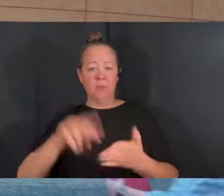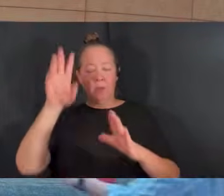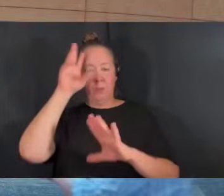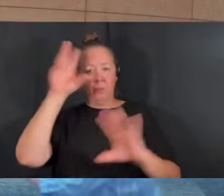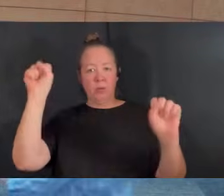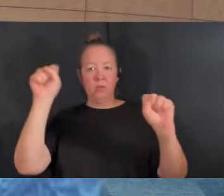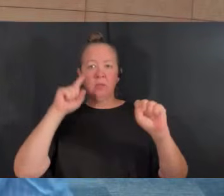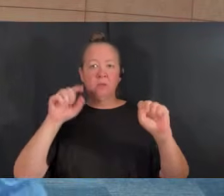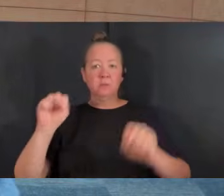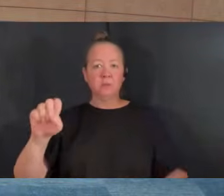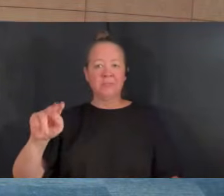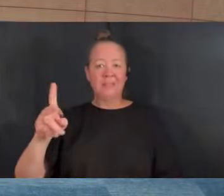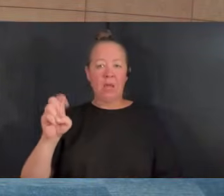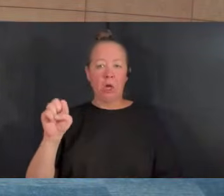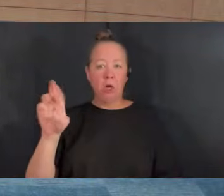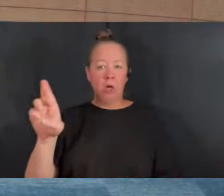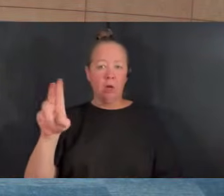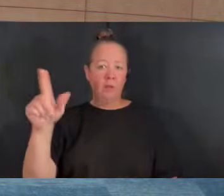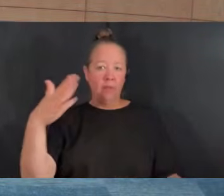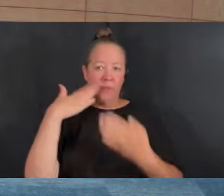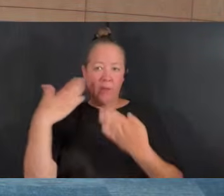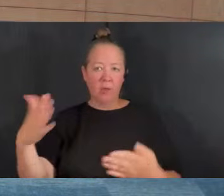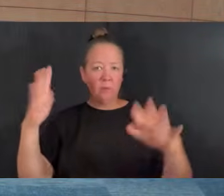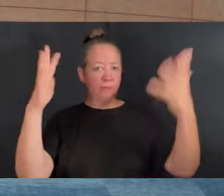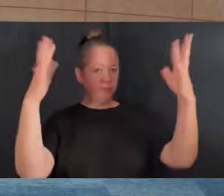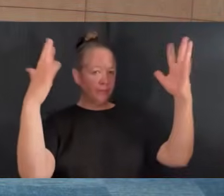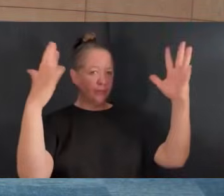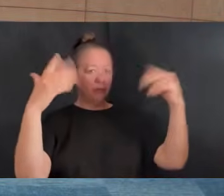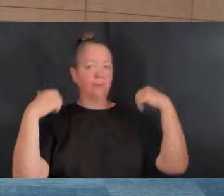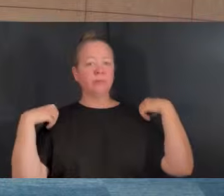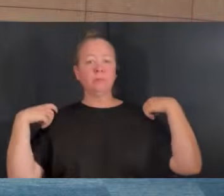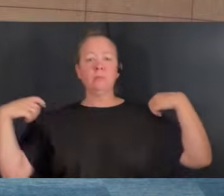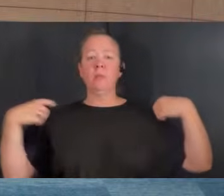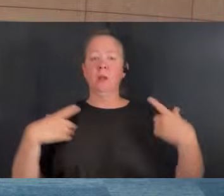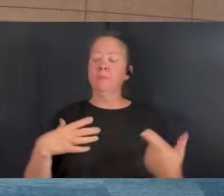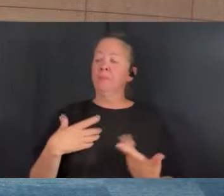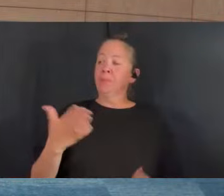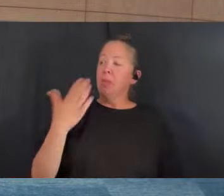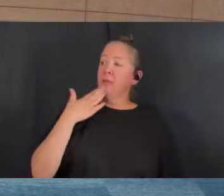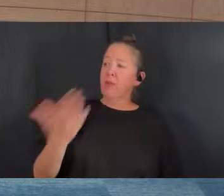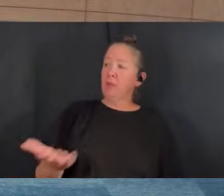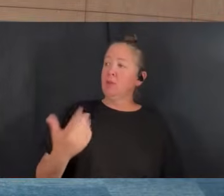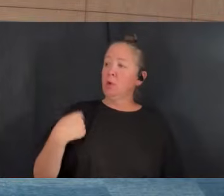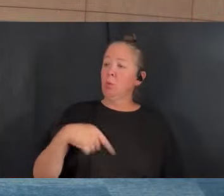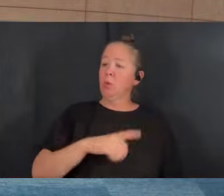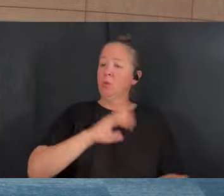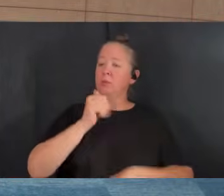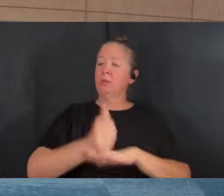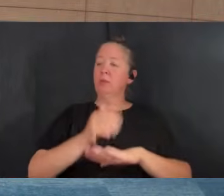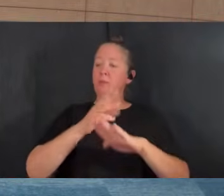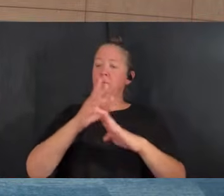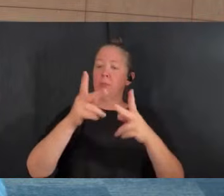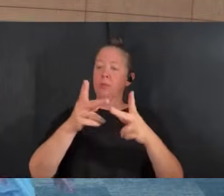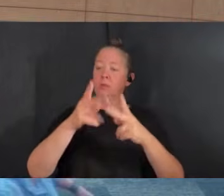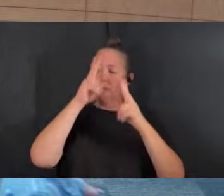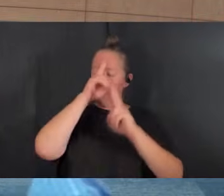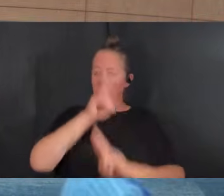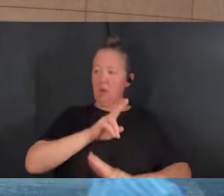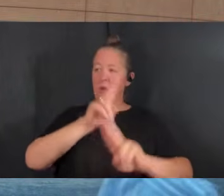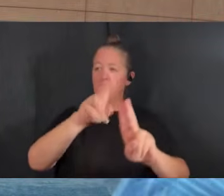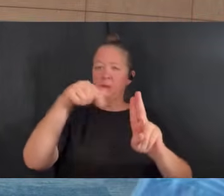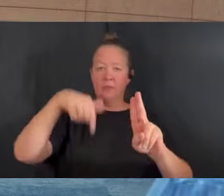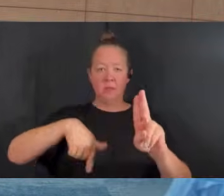Thank you so much. We will display that in a place of honor, either in this building or in Town Hall. Council, any questions for Mrs. Pruden?